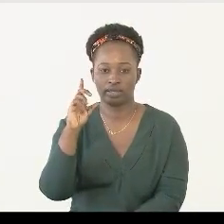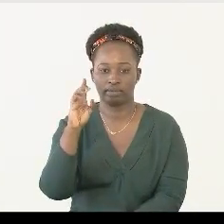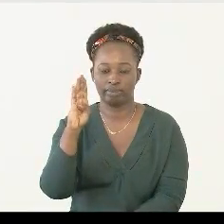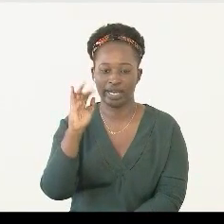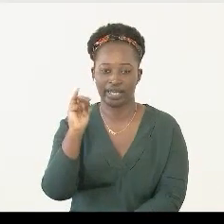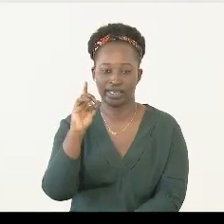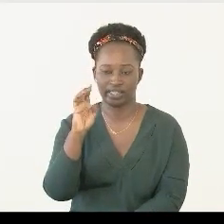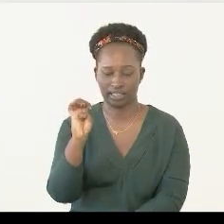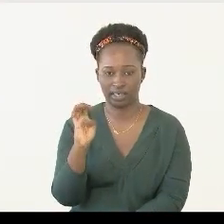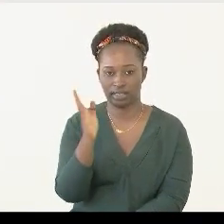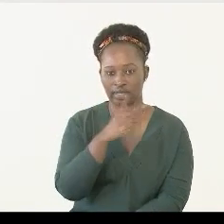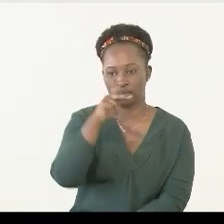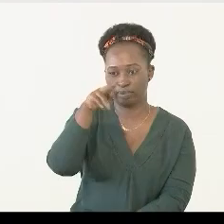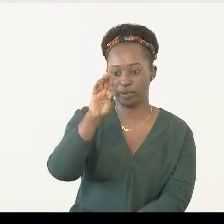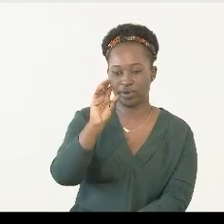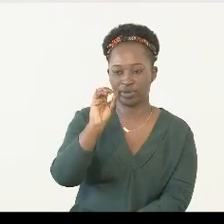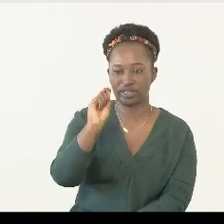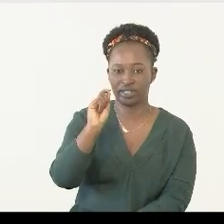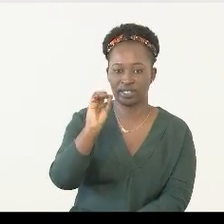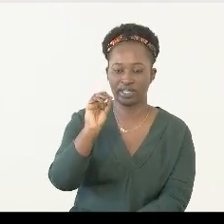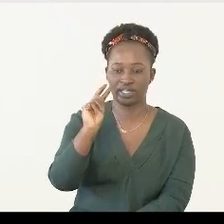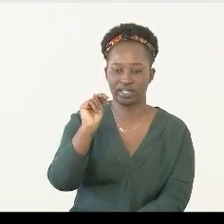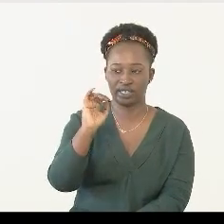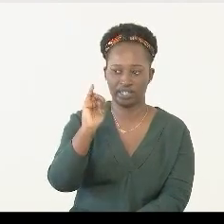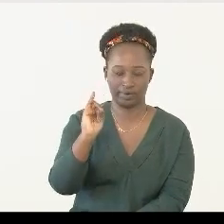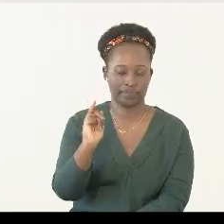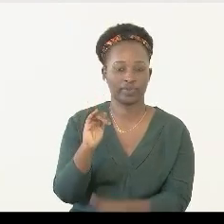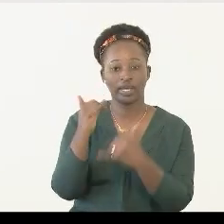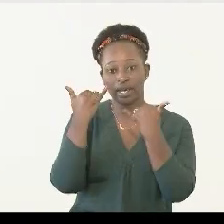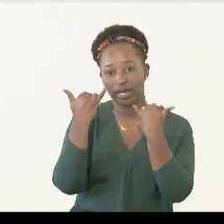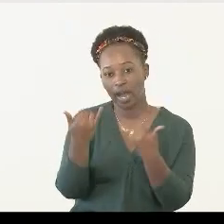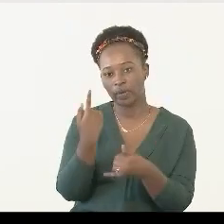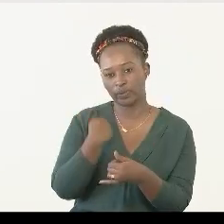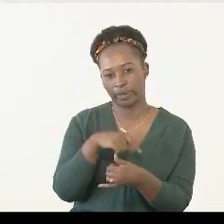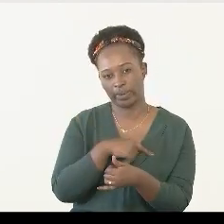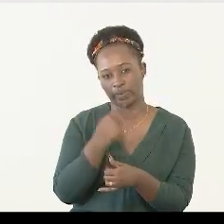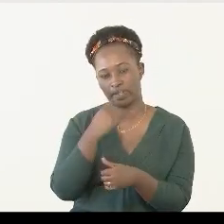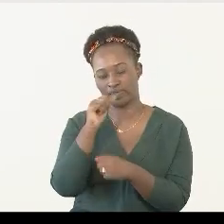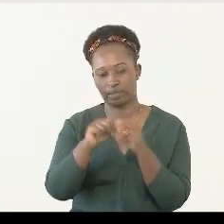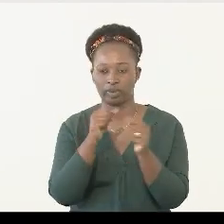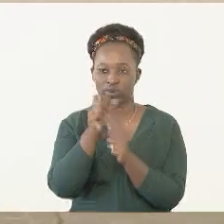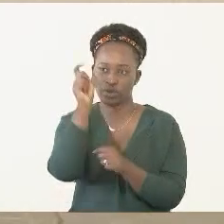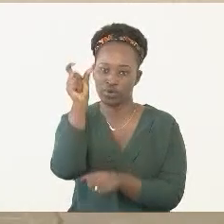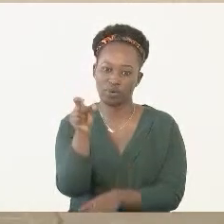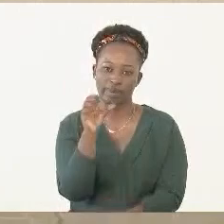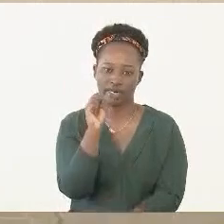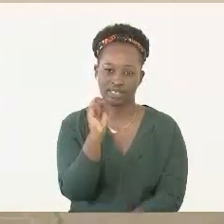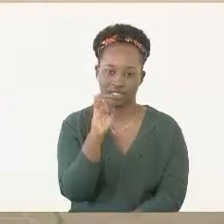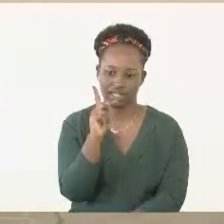the bone. Dear students, we have talked about the human